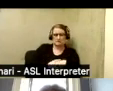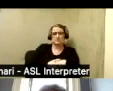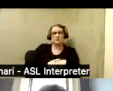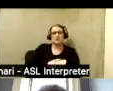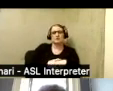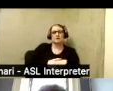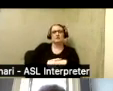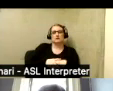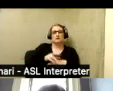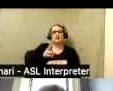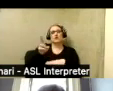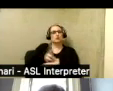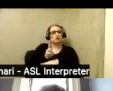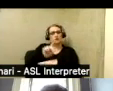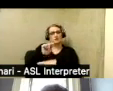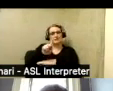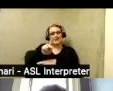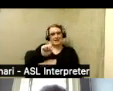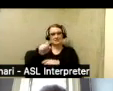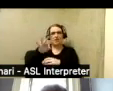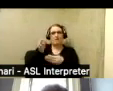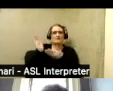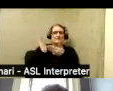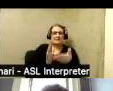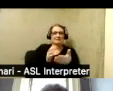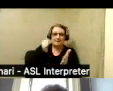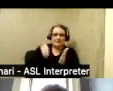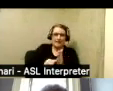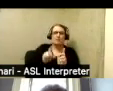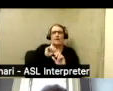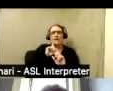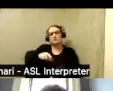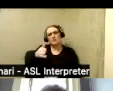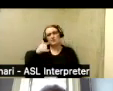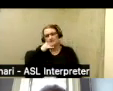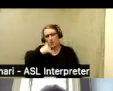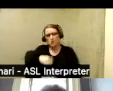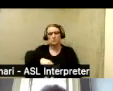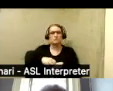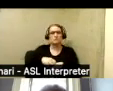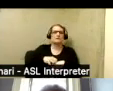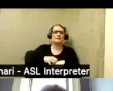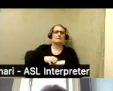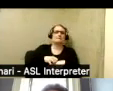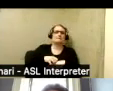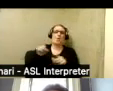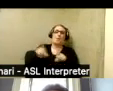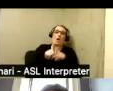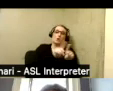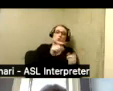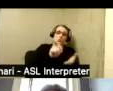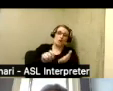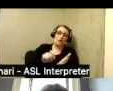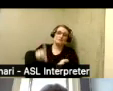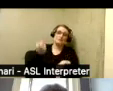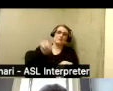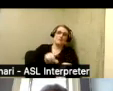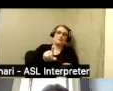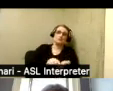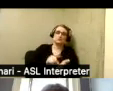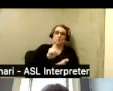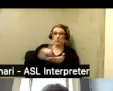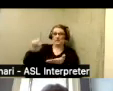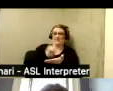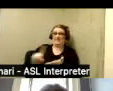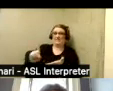the useful tasks of delivering internal mail and answering the phones, but it also writes and publishes a weekly newspaper